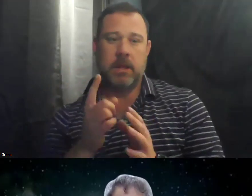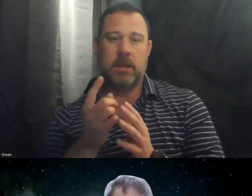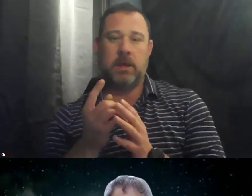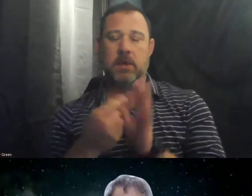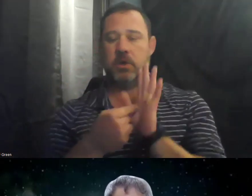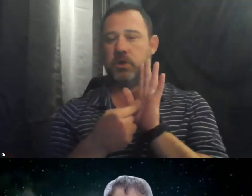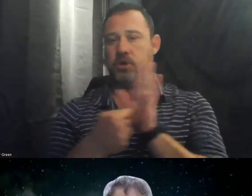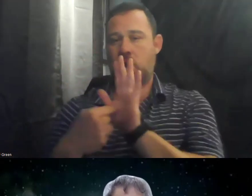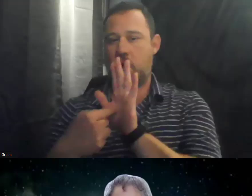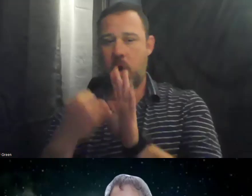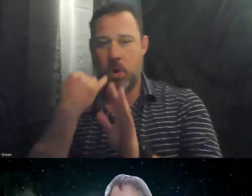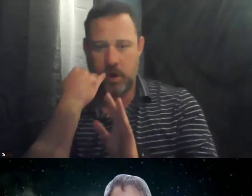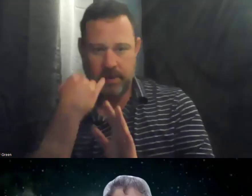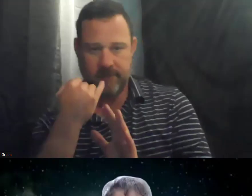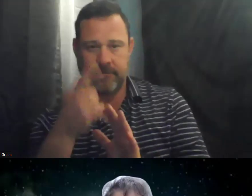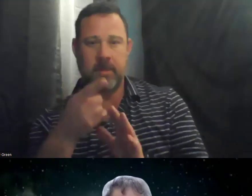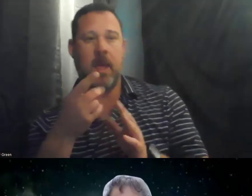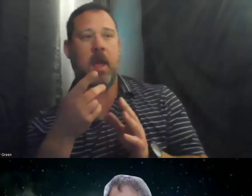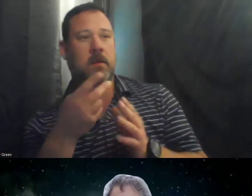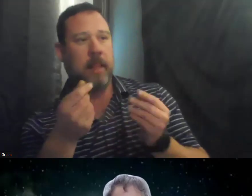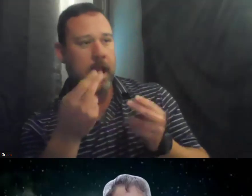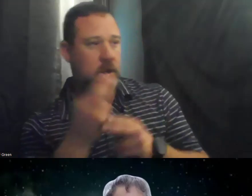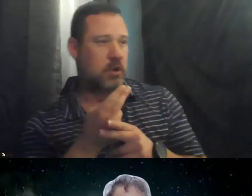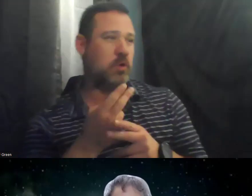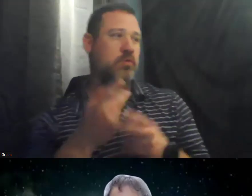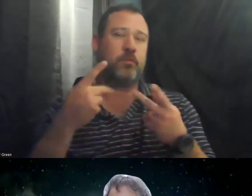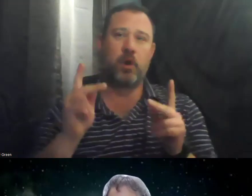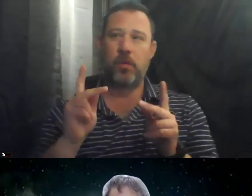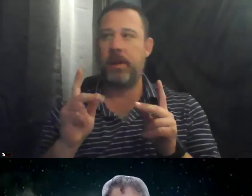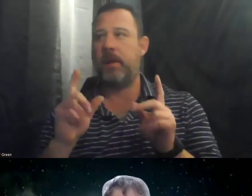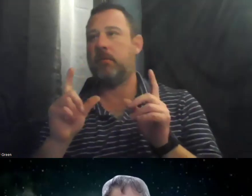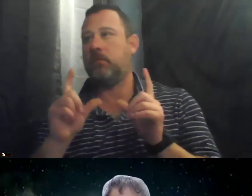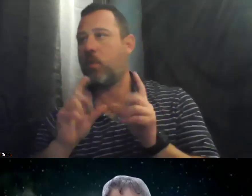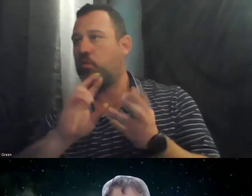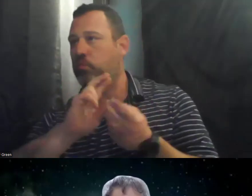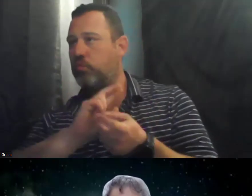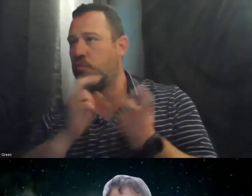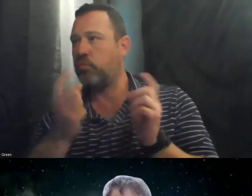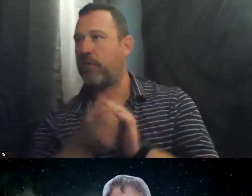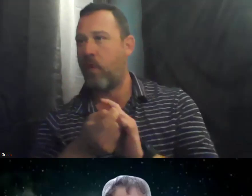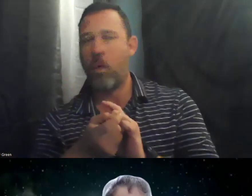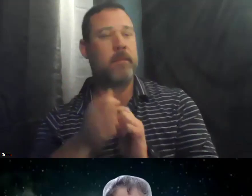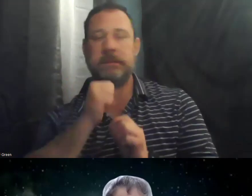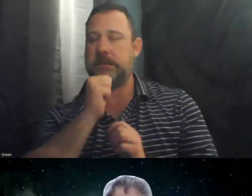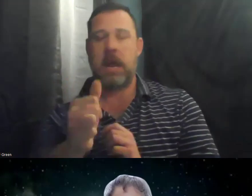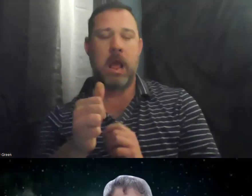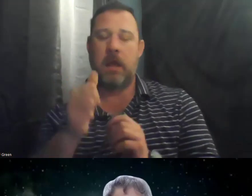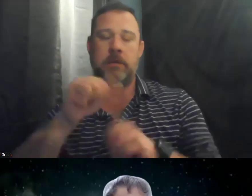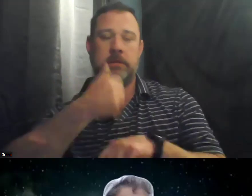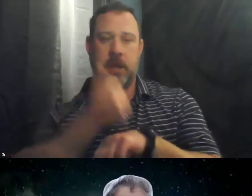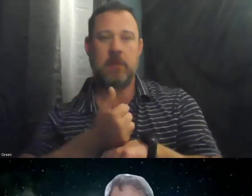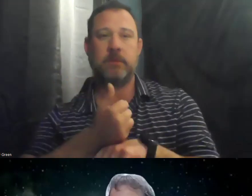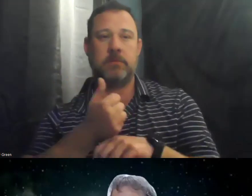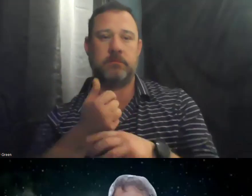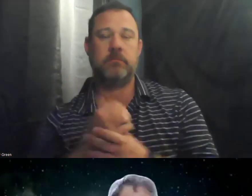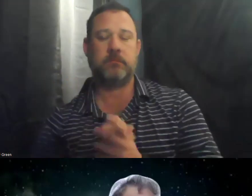if that land use, permitting reform, et cetera, is not enacted. So